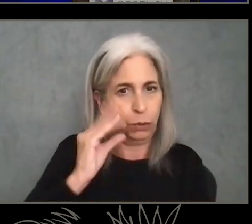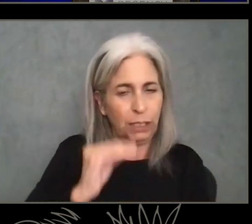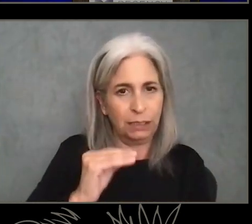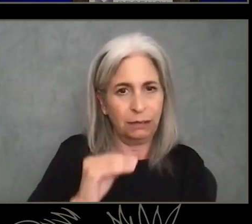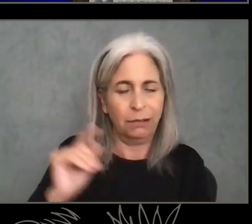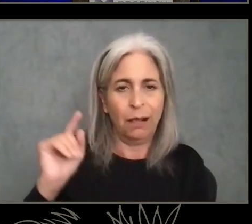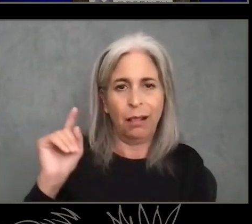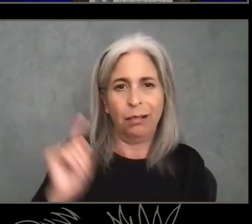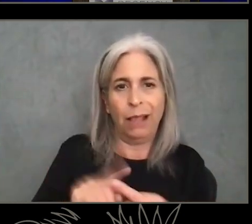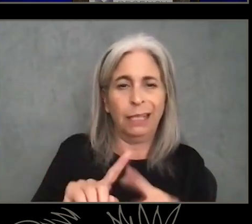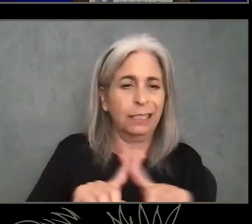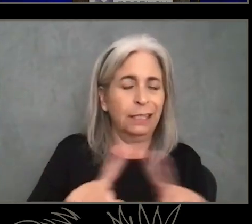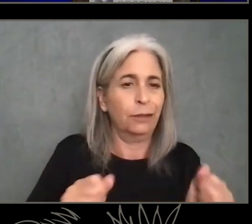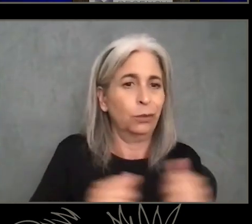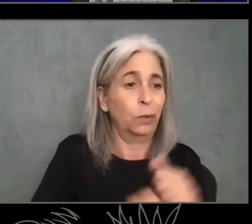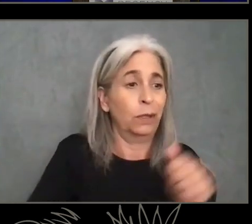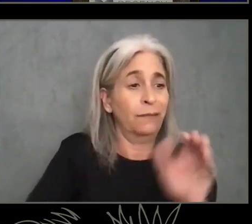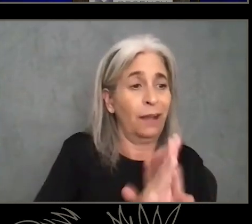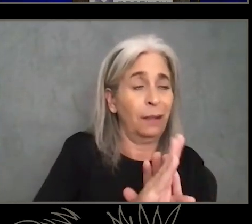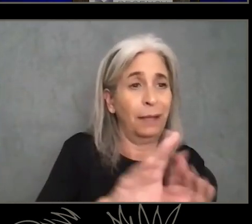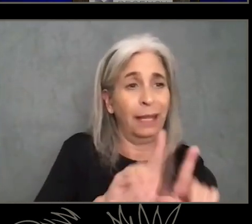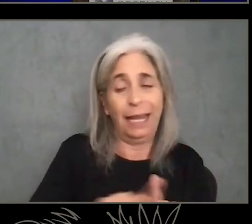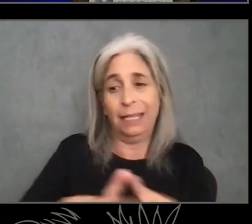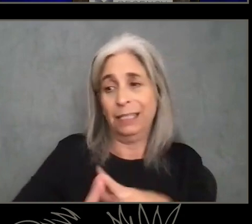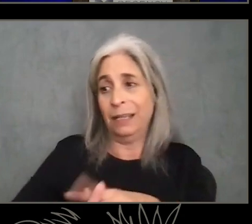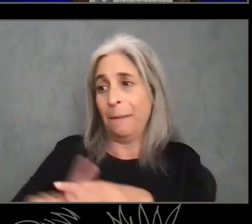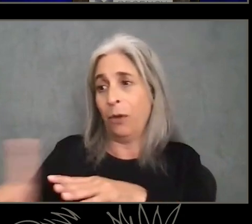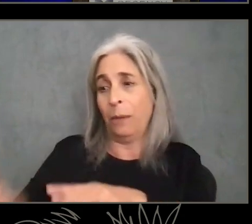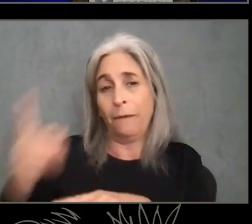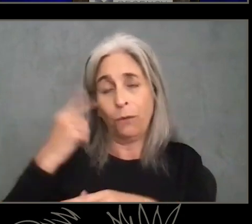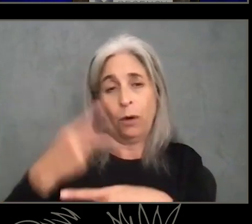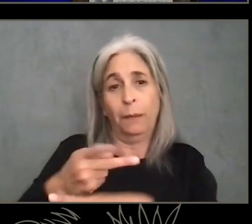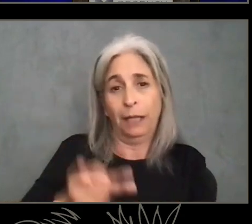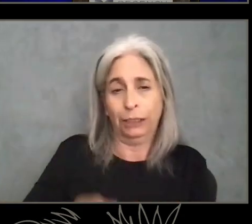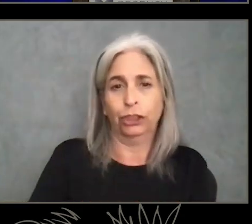there's less difference between development and deploying to production.